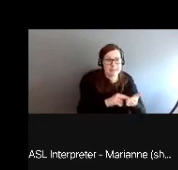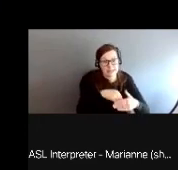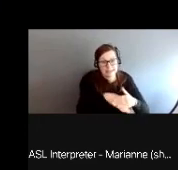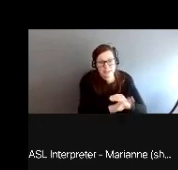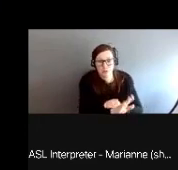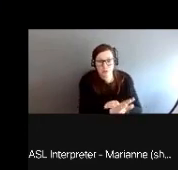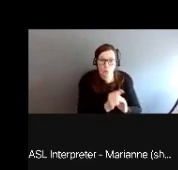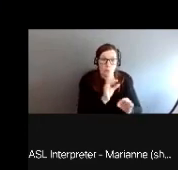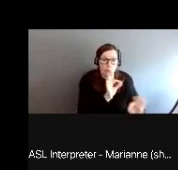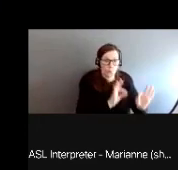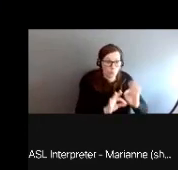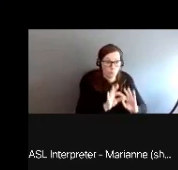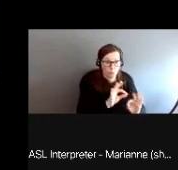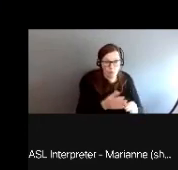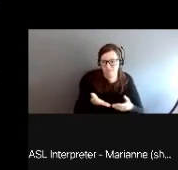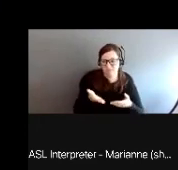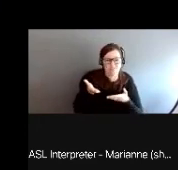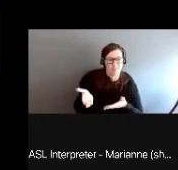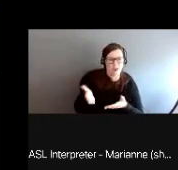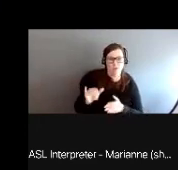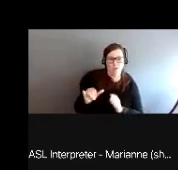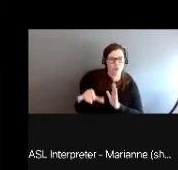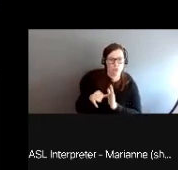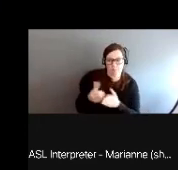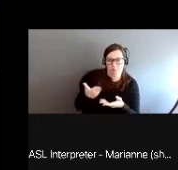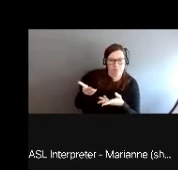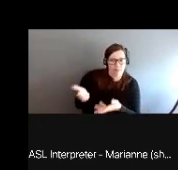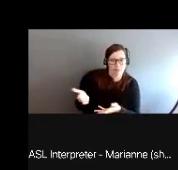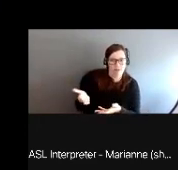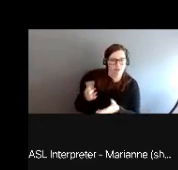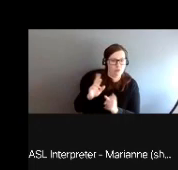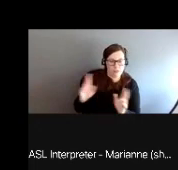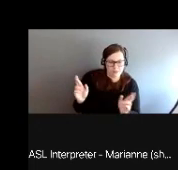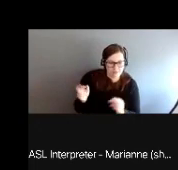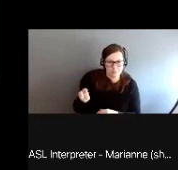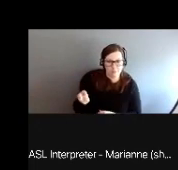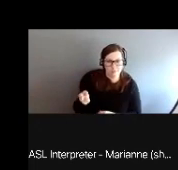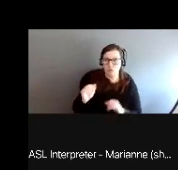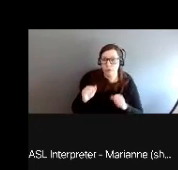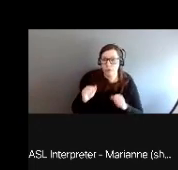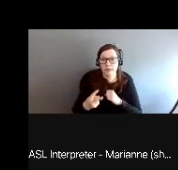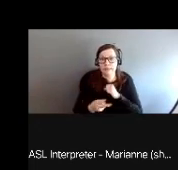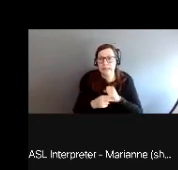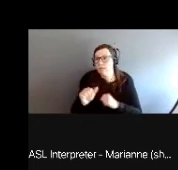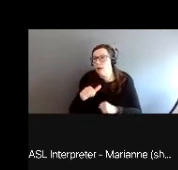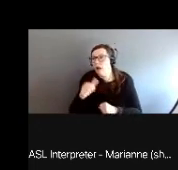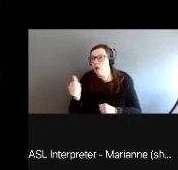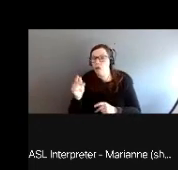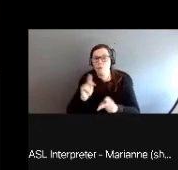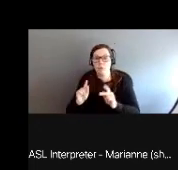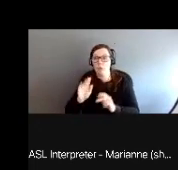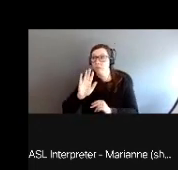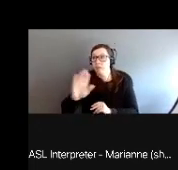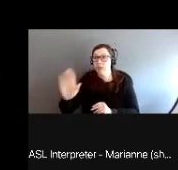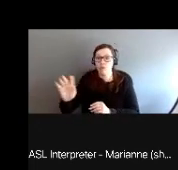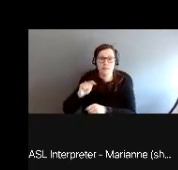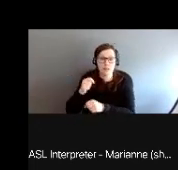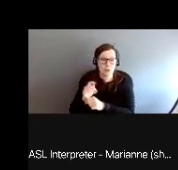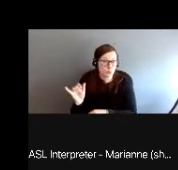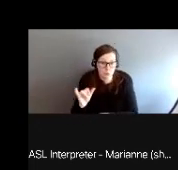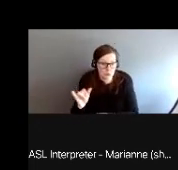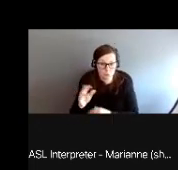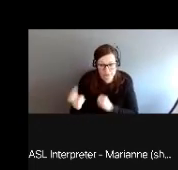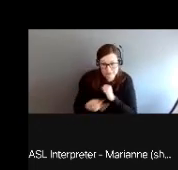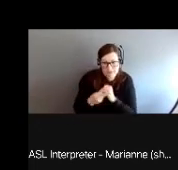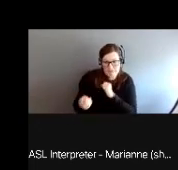with the videos you add to your playlist, not only yours, but somebody else's videos. You can do that as well. And all that together gives you a